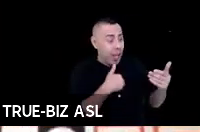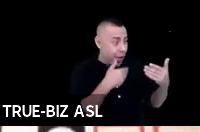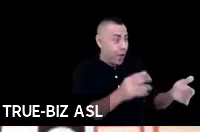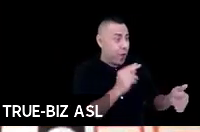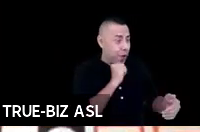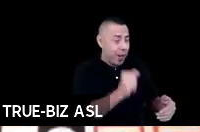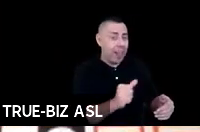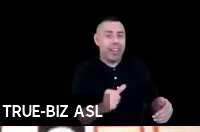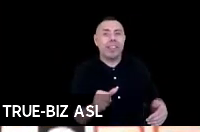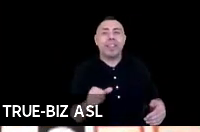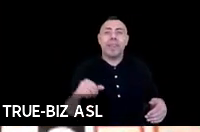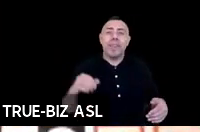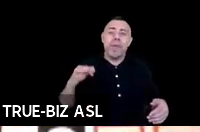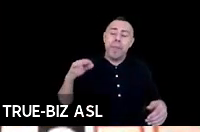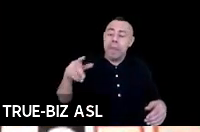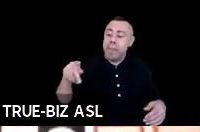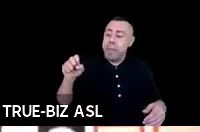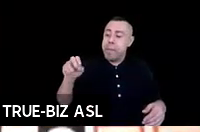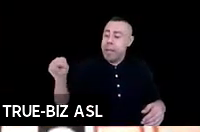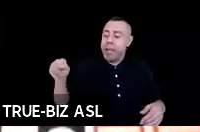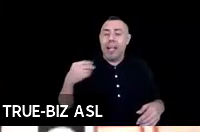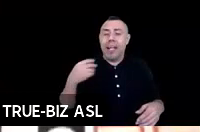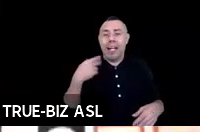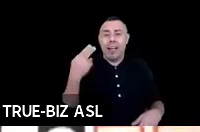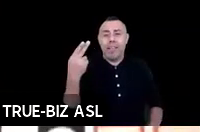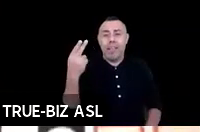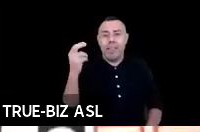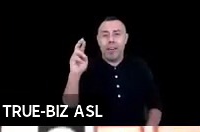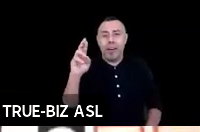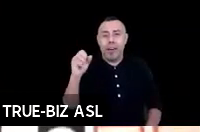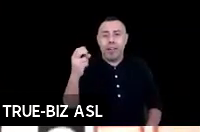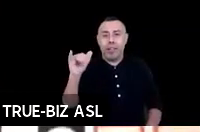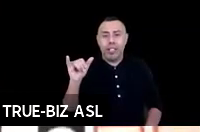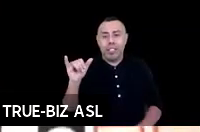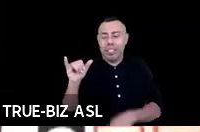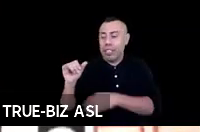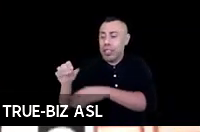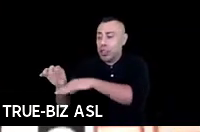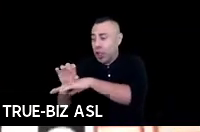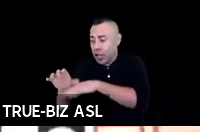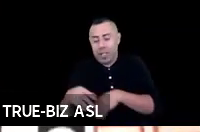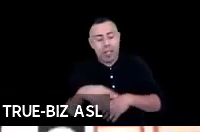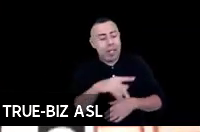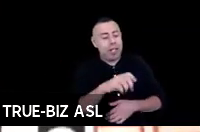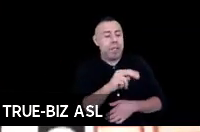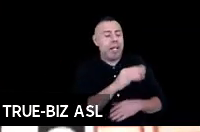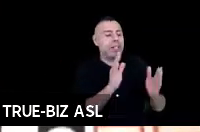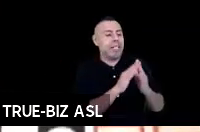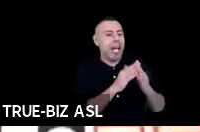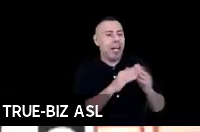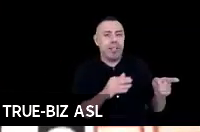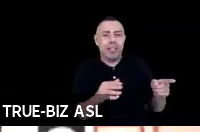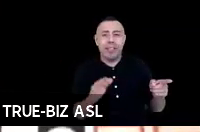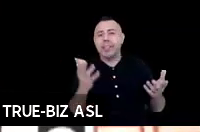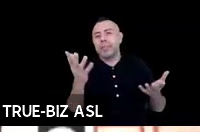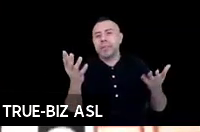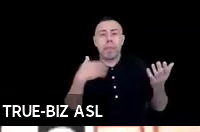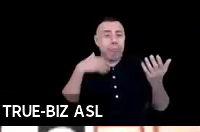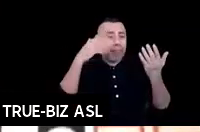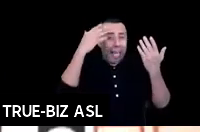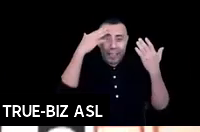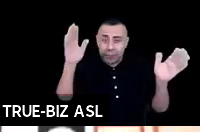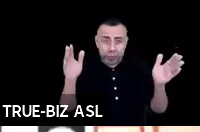Yeah. Well, I'm no expert in this, but it seems like these are sort of things that would be easier to catch, you know, if we could have done this like in stage,